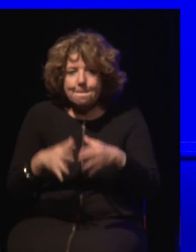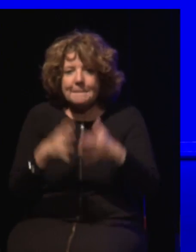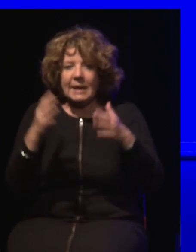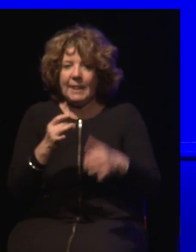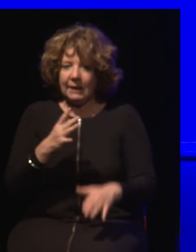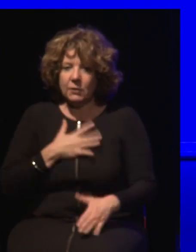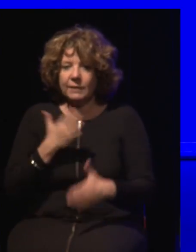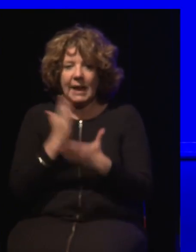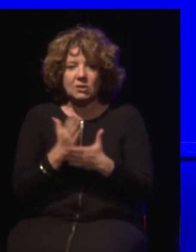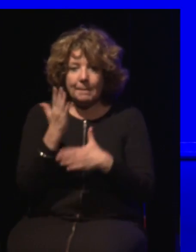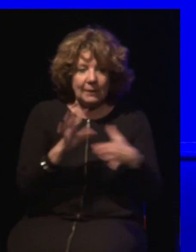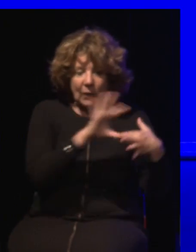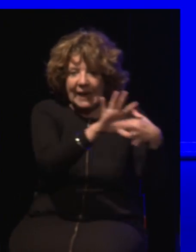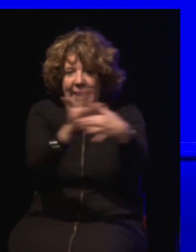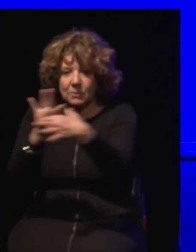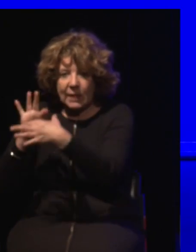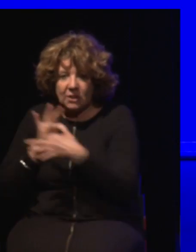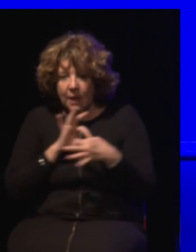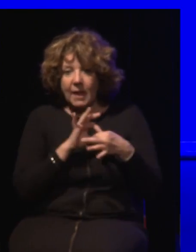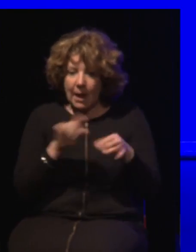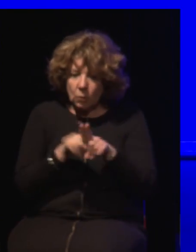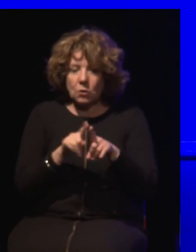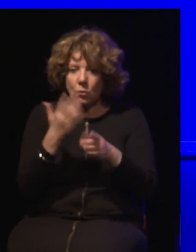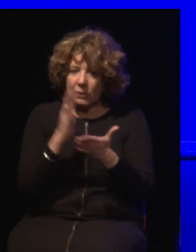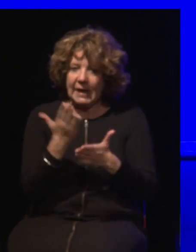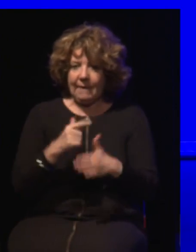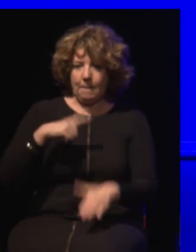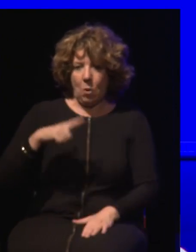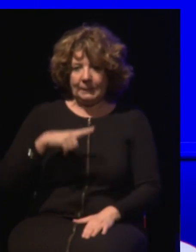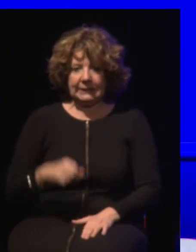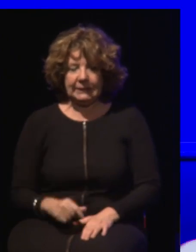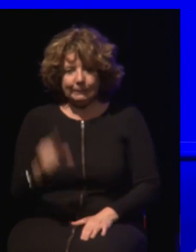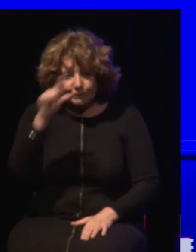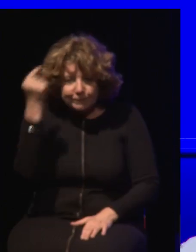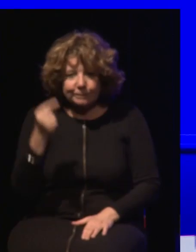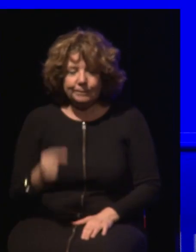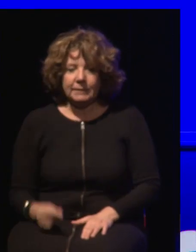purpose. And this is where I see gamification going.